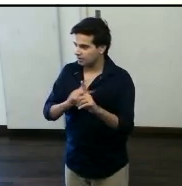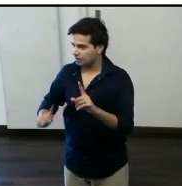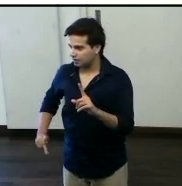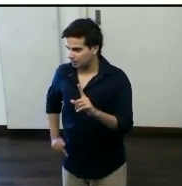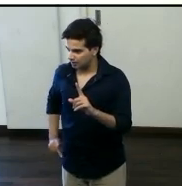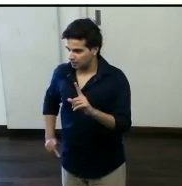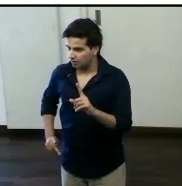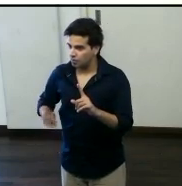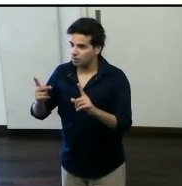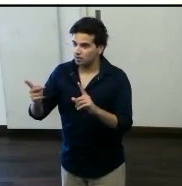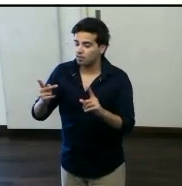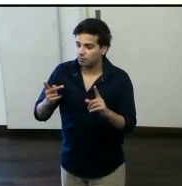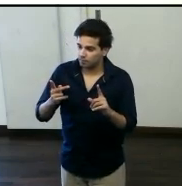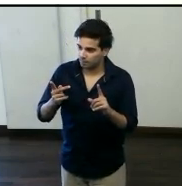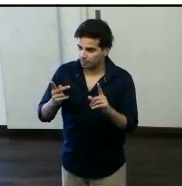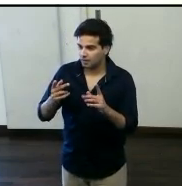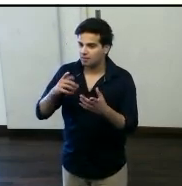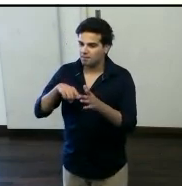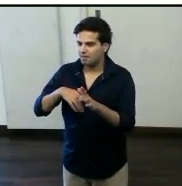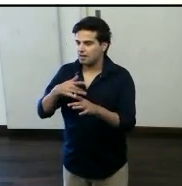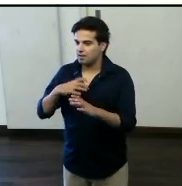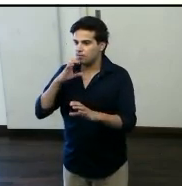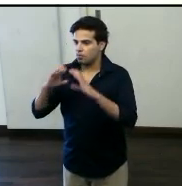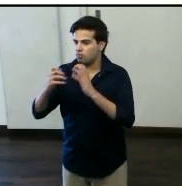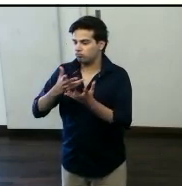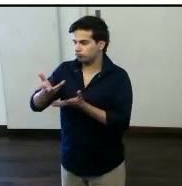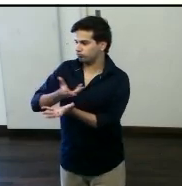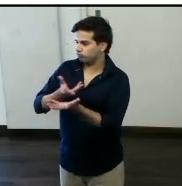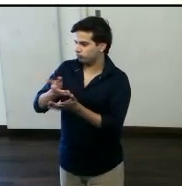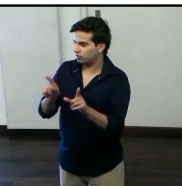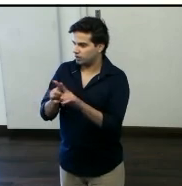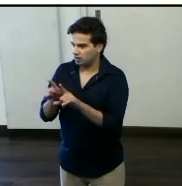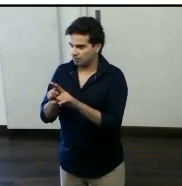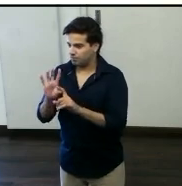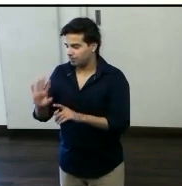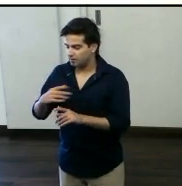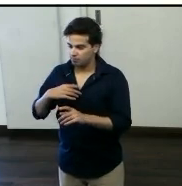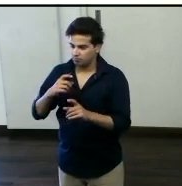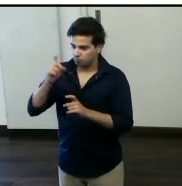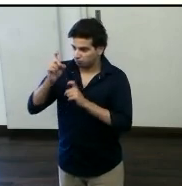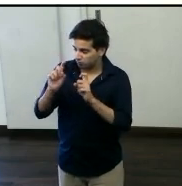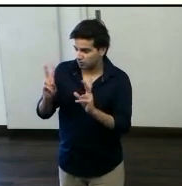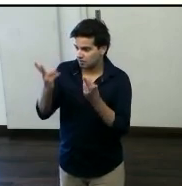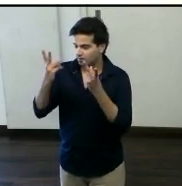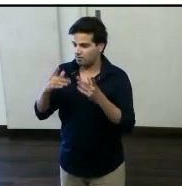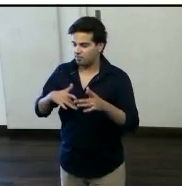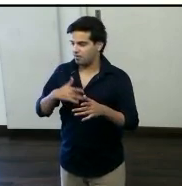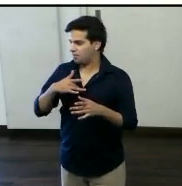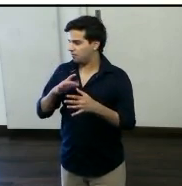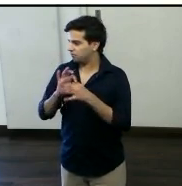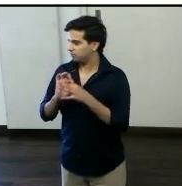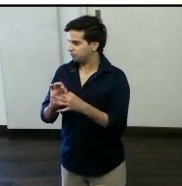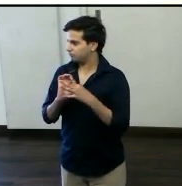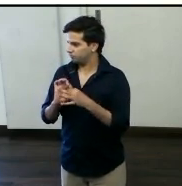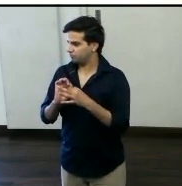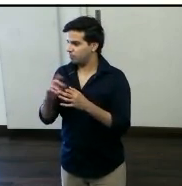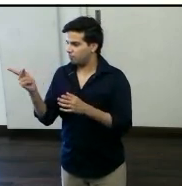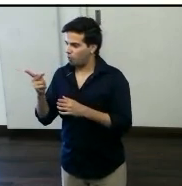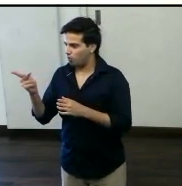for rich and layered engagement with language and artistic expression. A little bit about both of